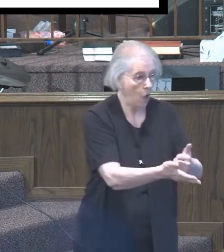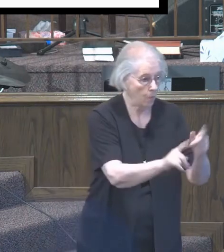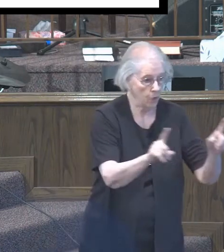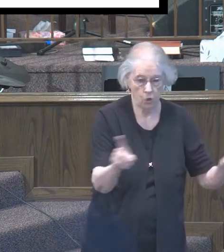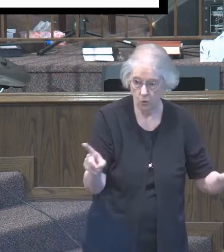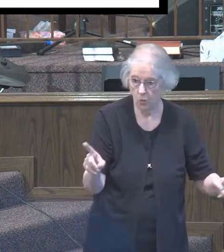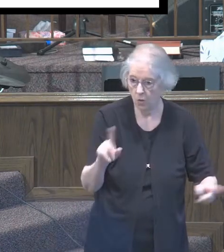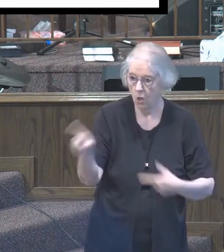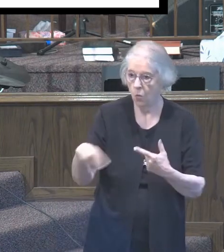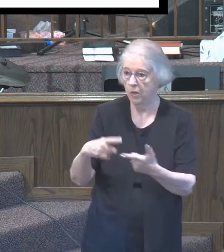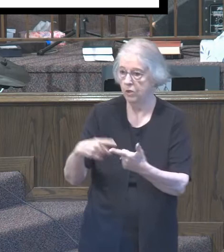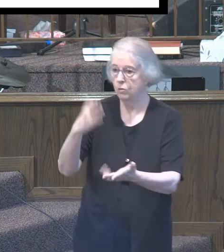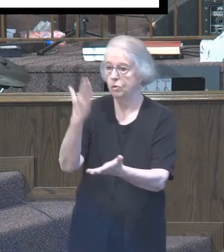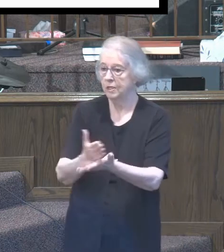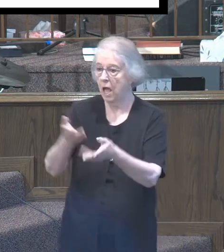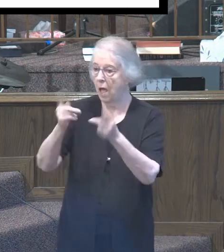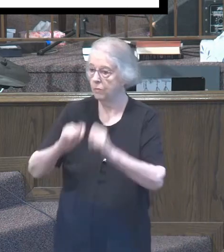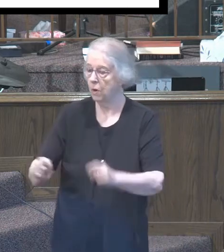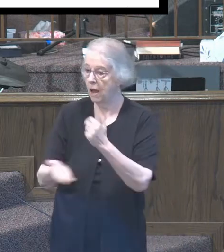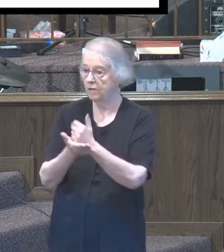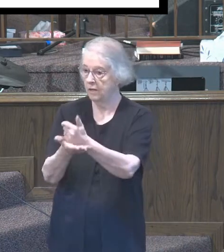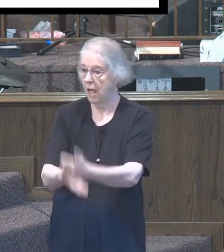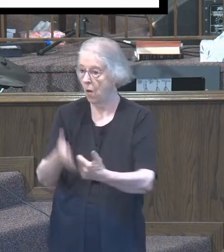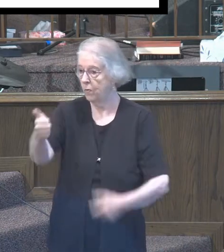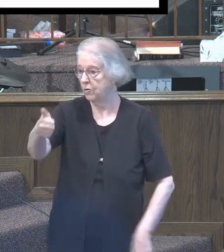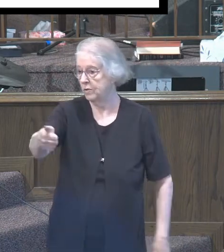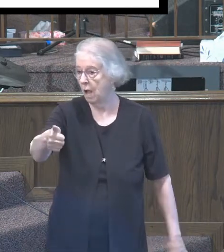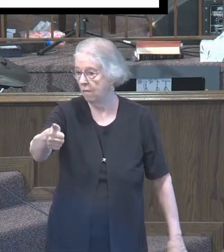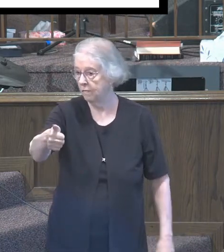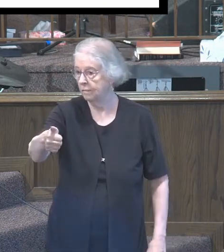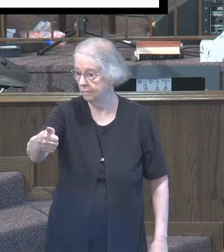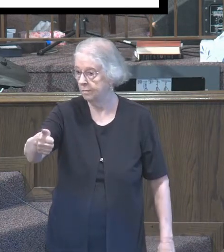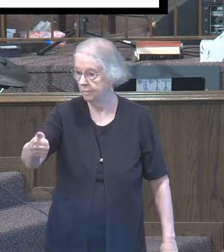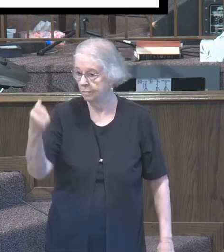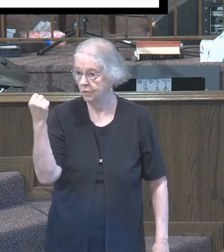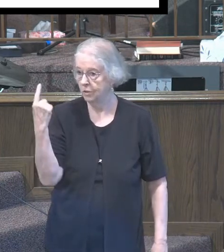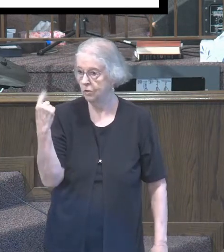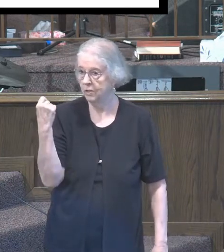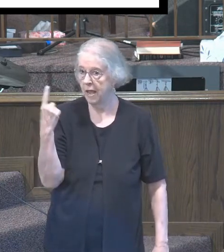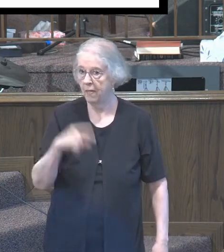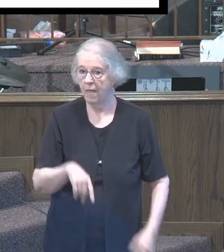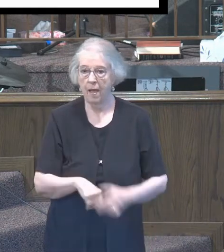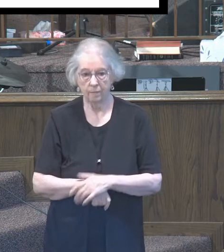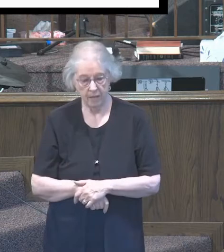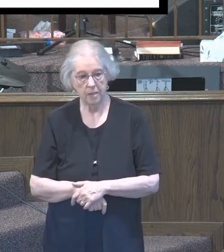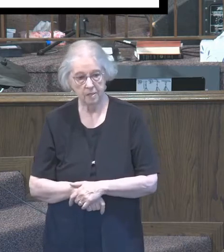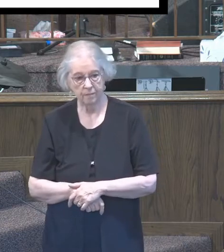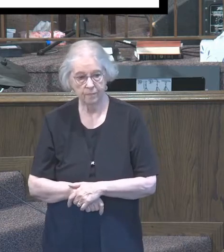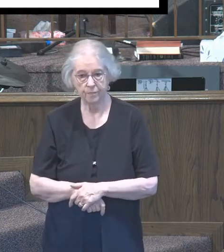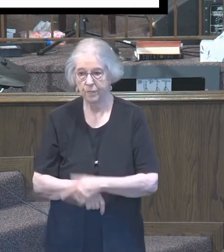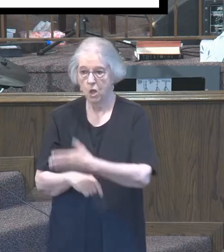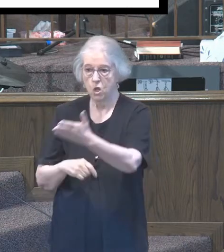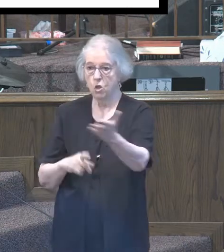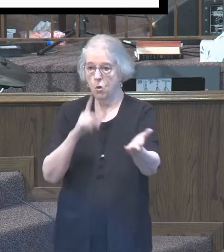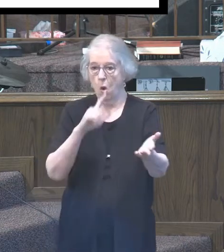you. Only then can you be embraced by the one most dear to you. You're